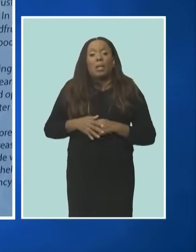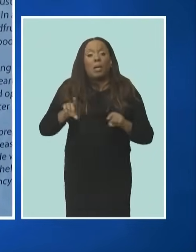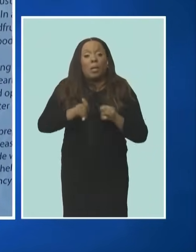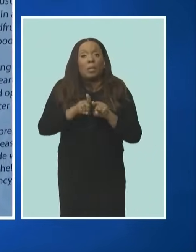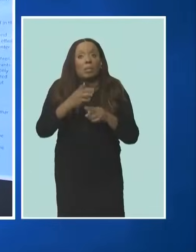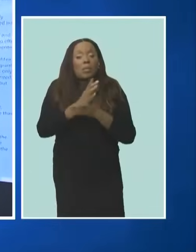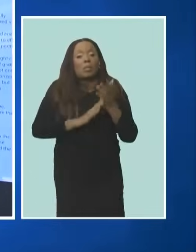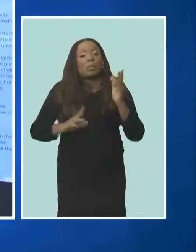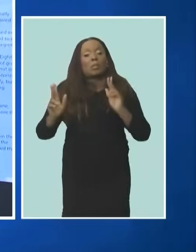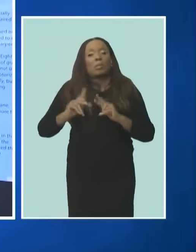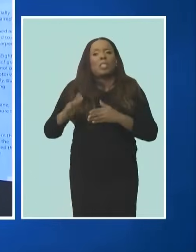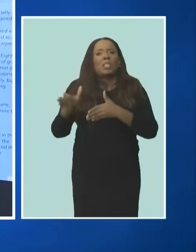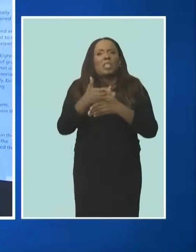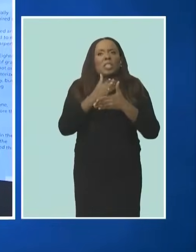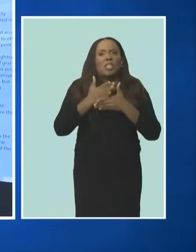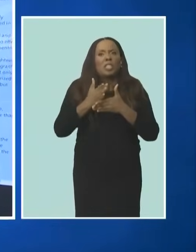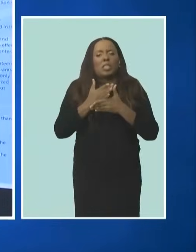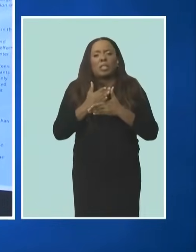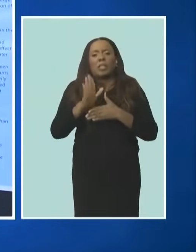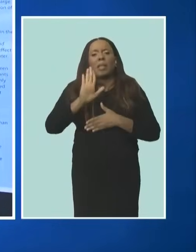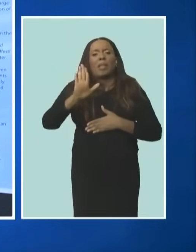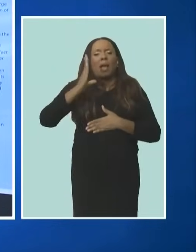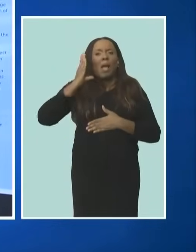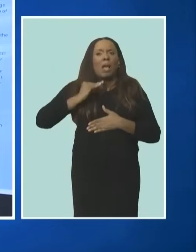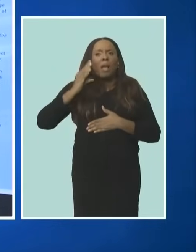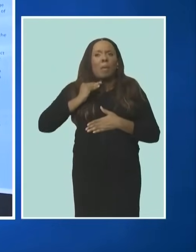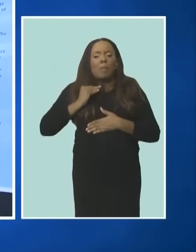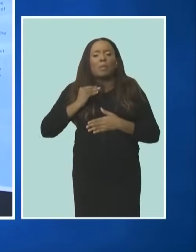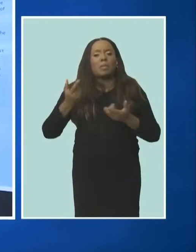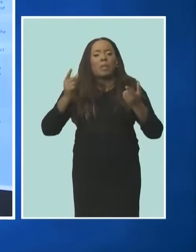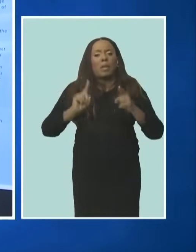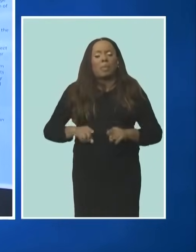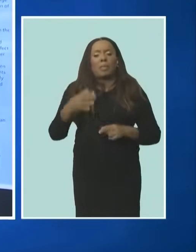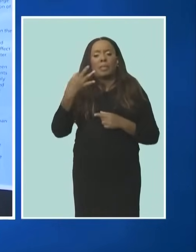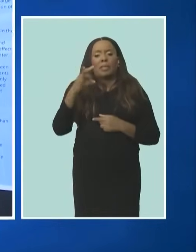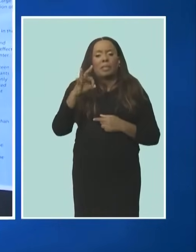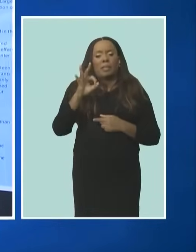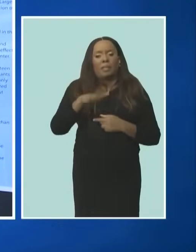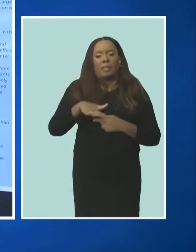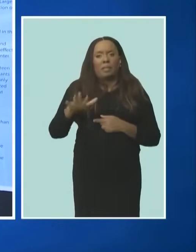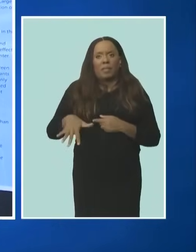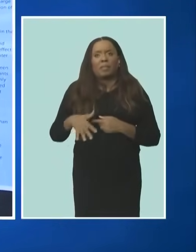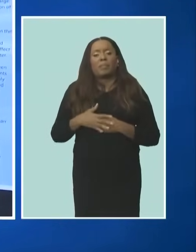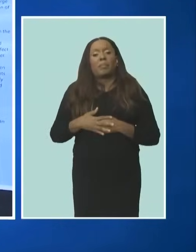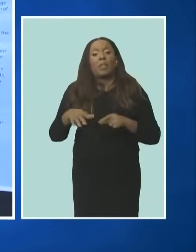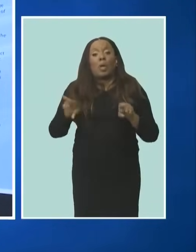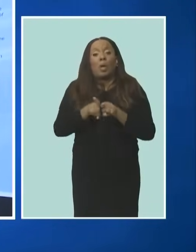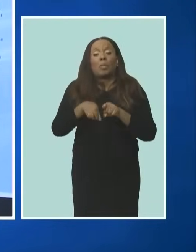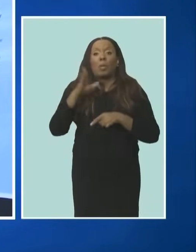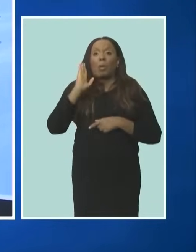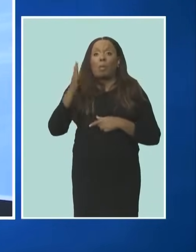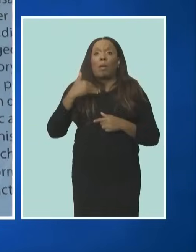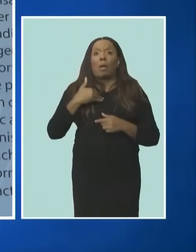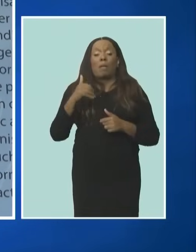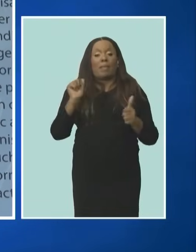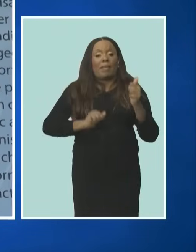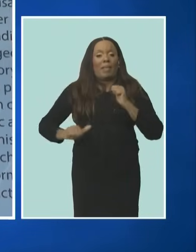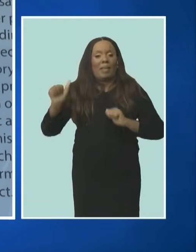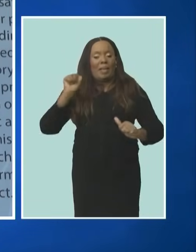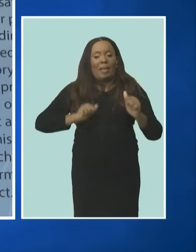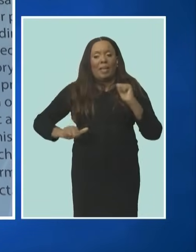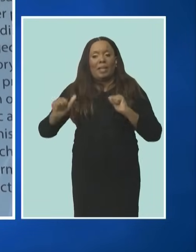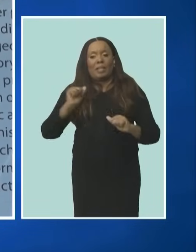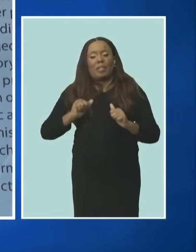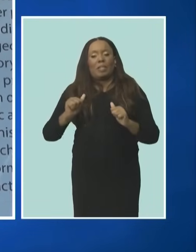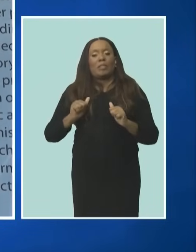sharing their memories on the 1955 event. There is also a theatrical presentation of students